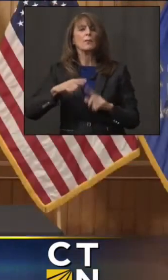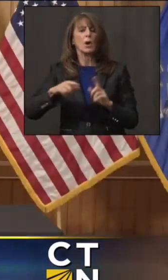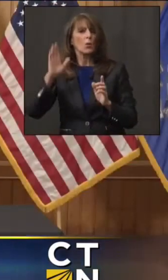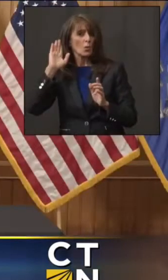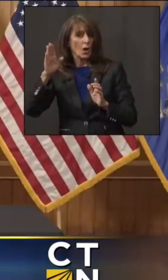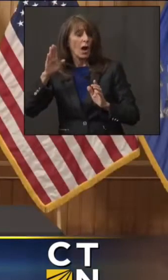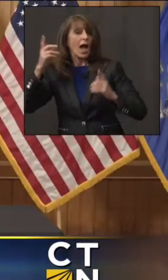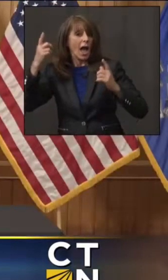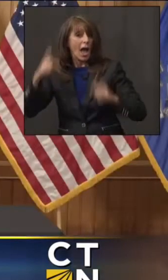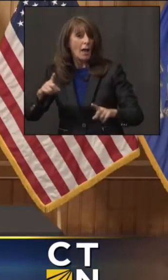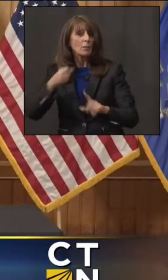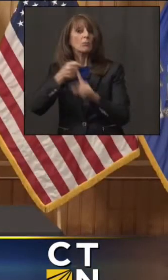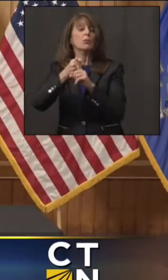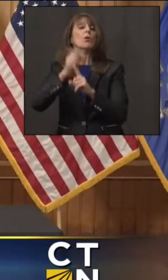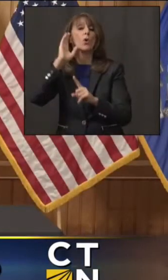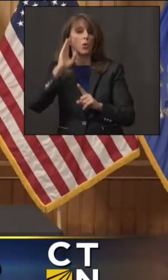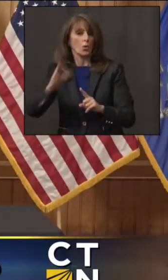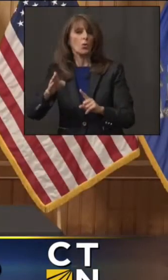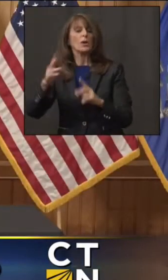Thank you.